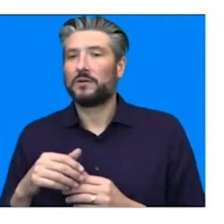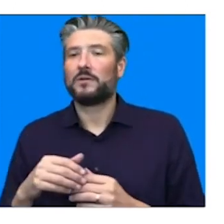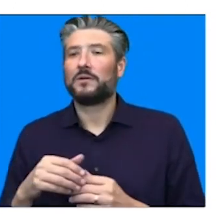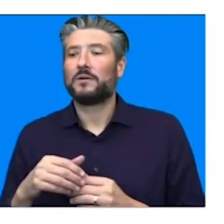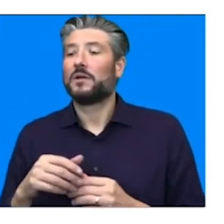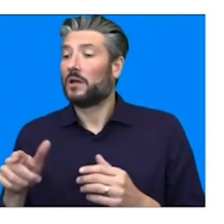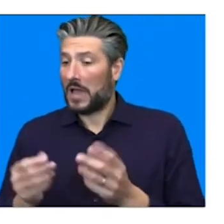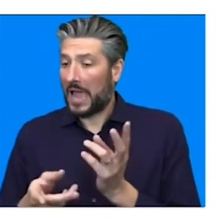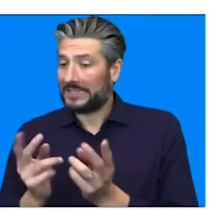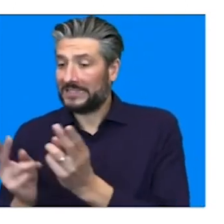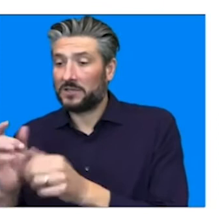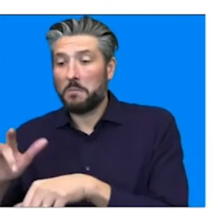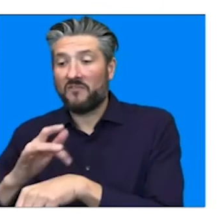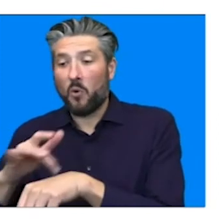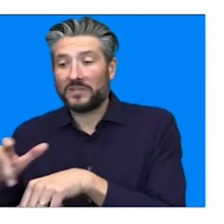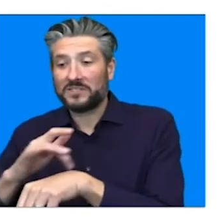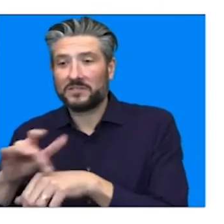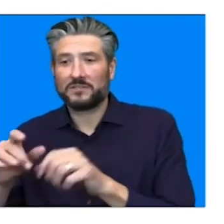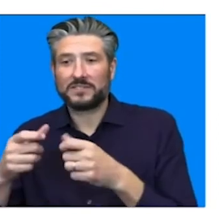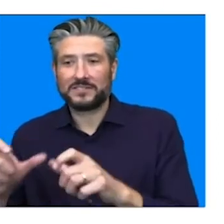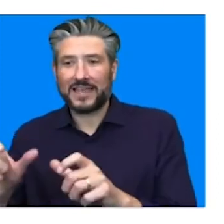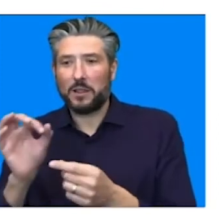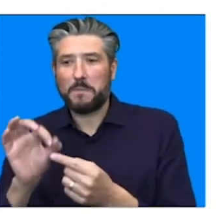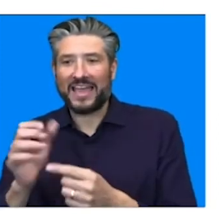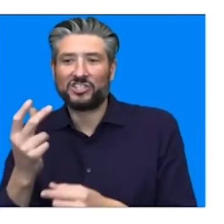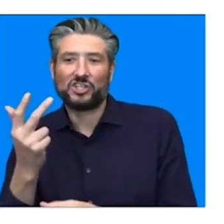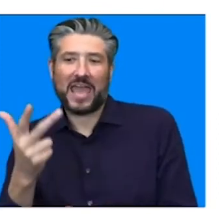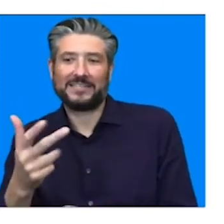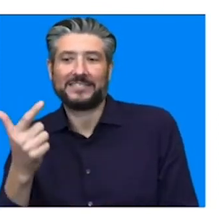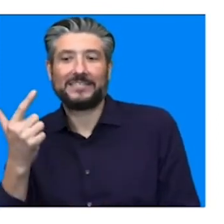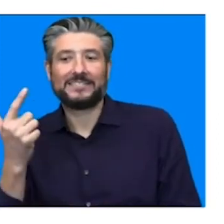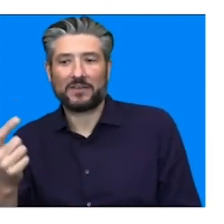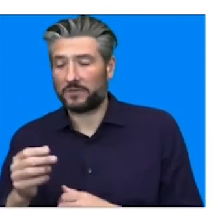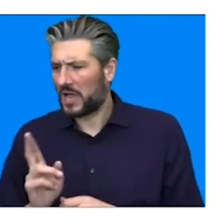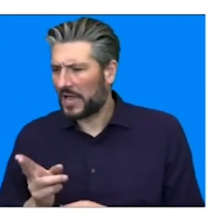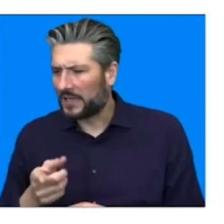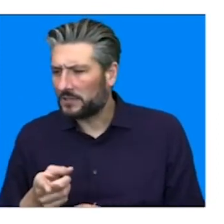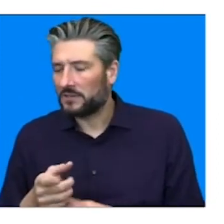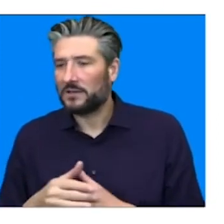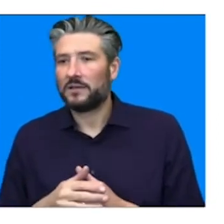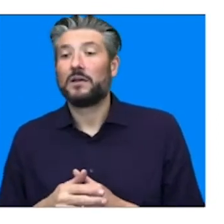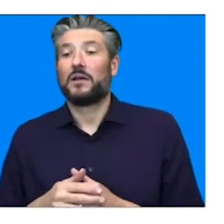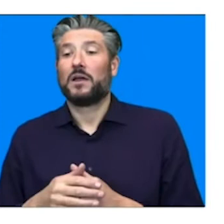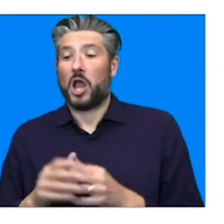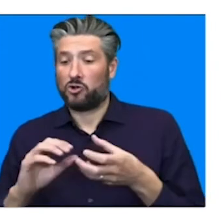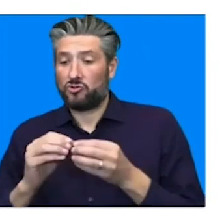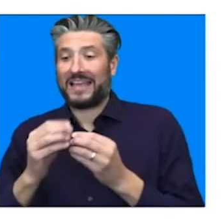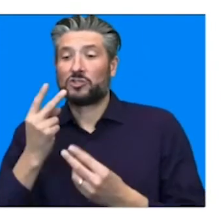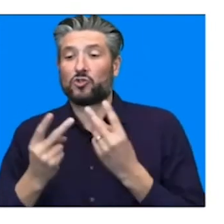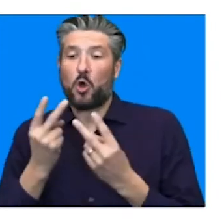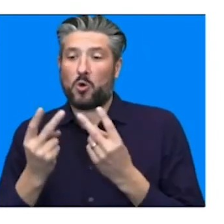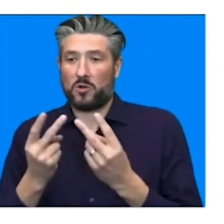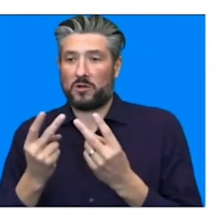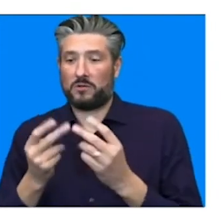Editing a performance, still on page 87. And again. Creating a song on the Motif